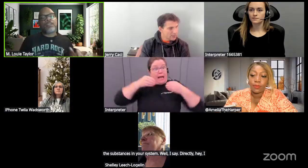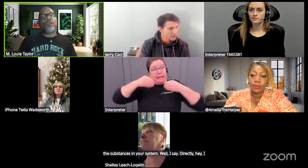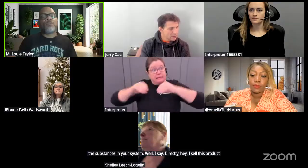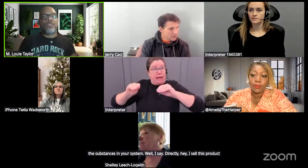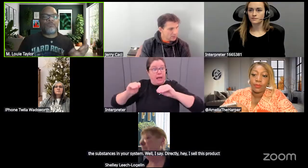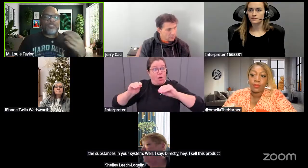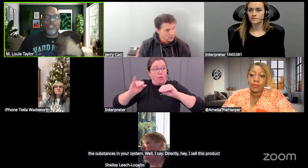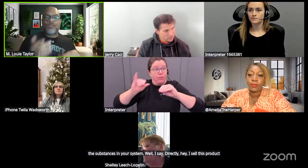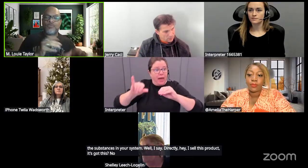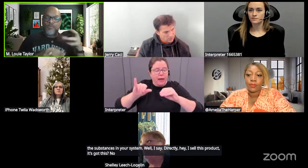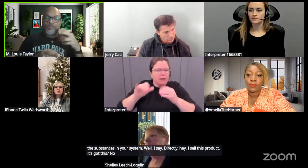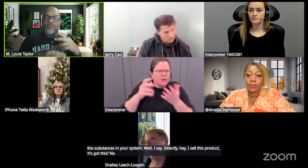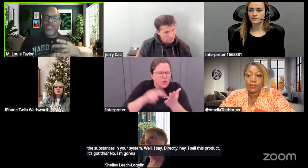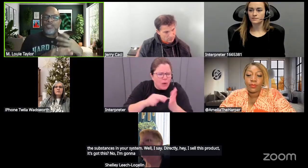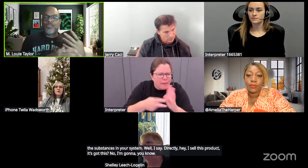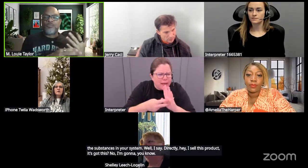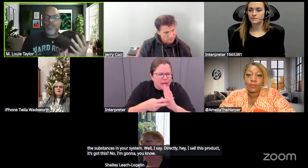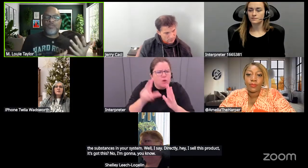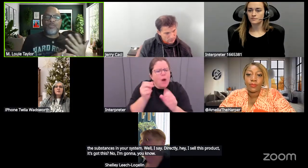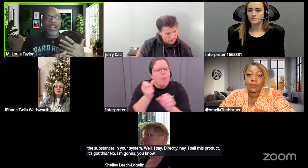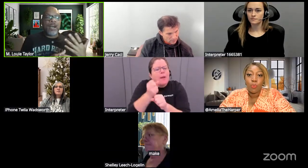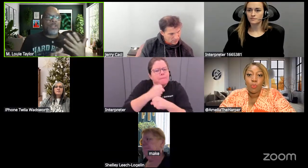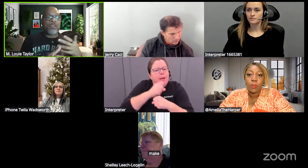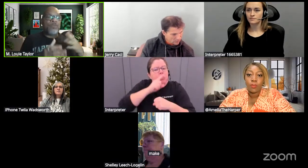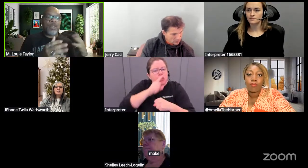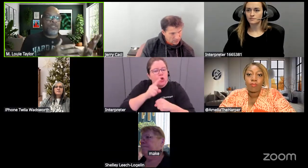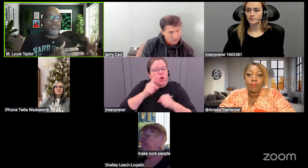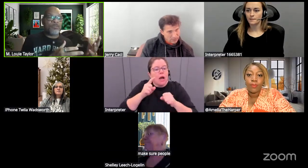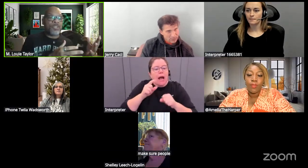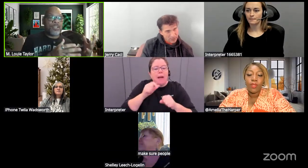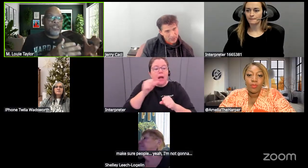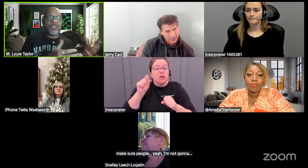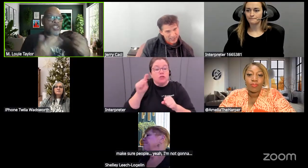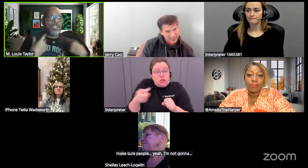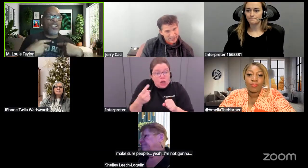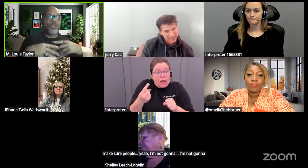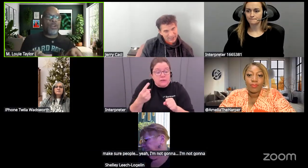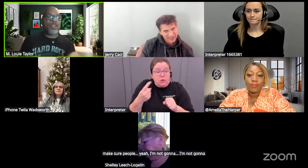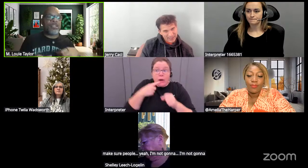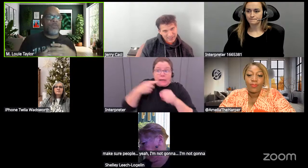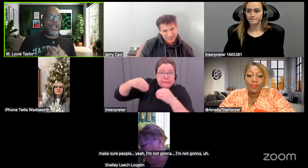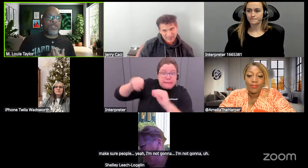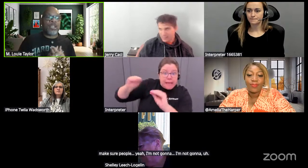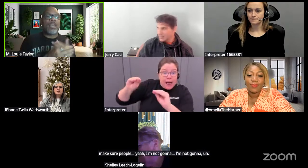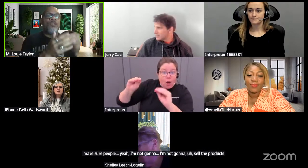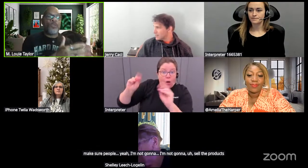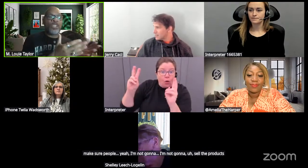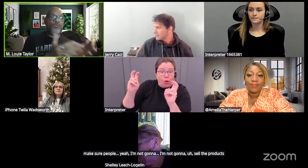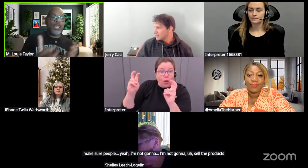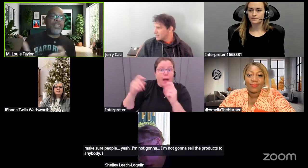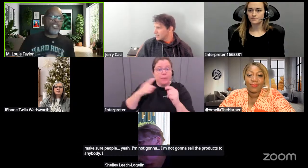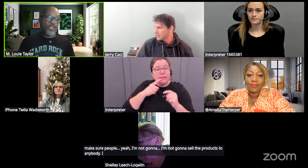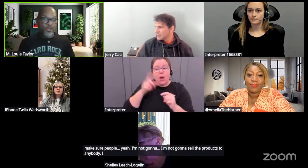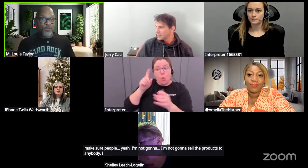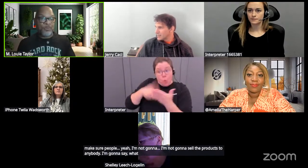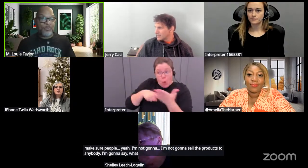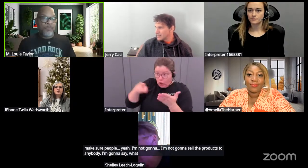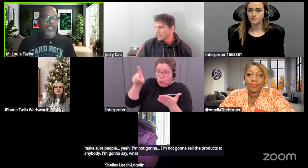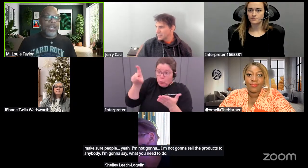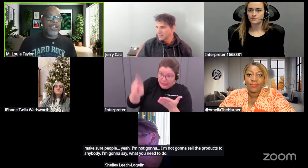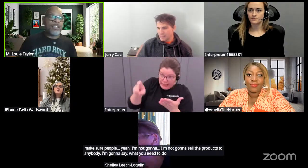this? No, I'm gonna, make sure people, yeah, I'm not gonna sell the products to anybody. I'm gonna say what you need to